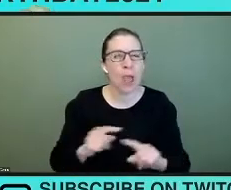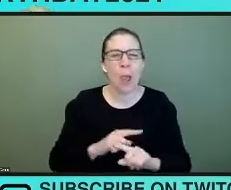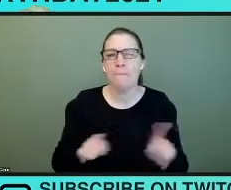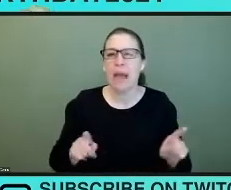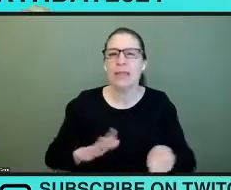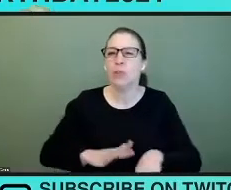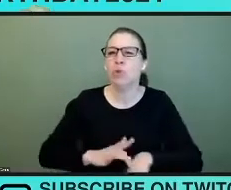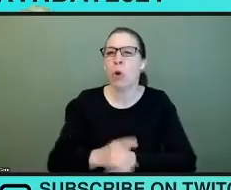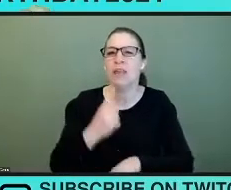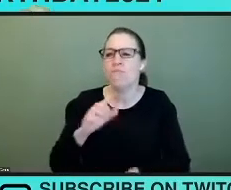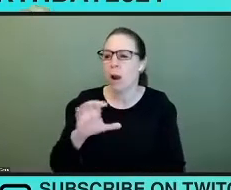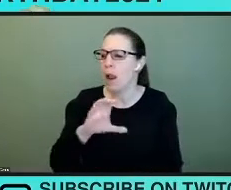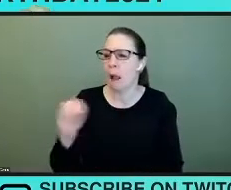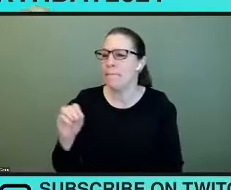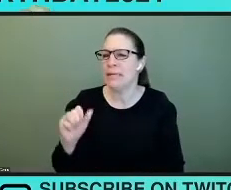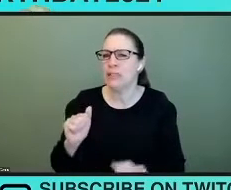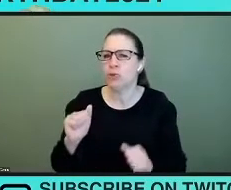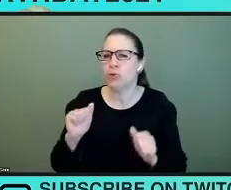large scale.